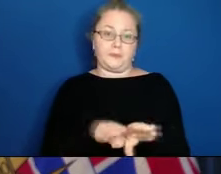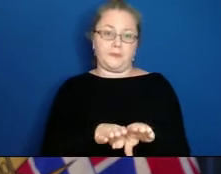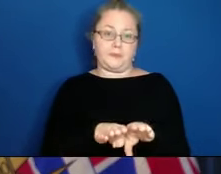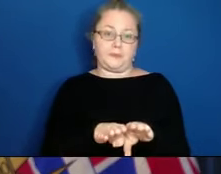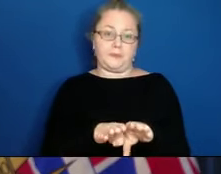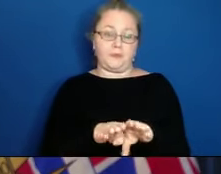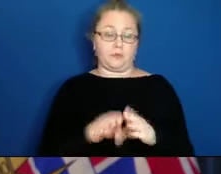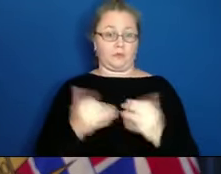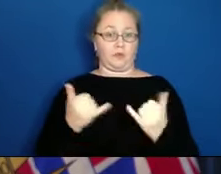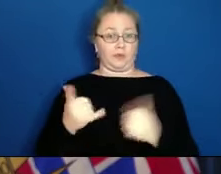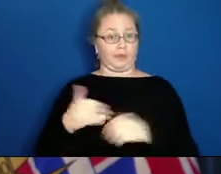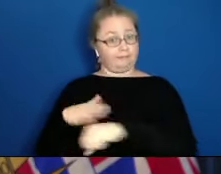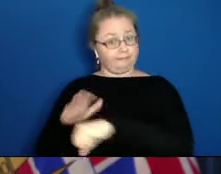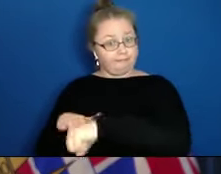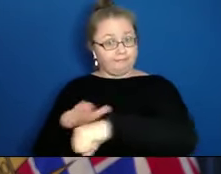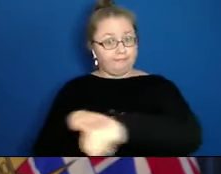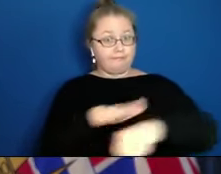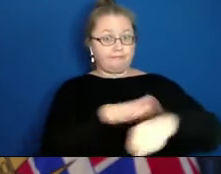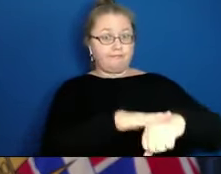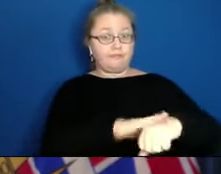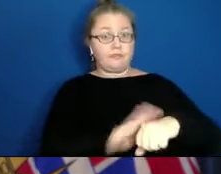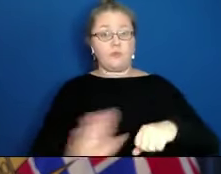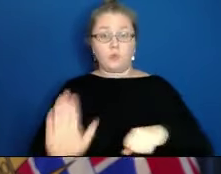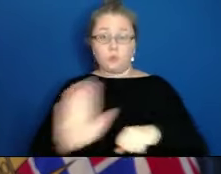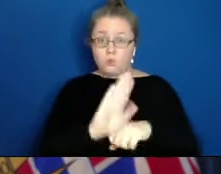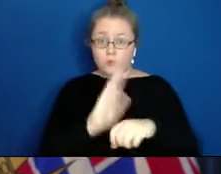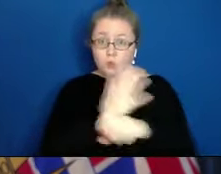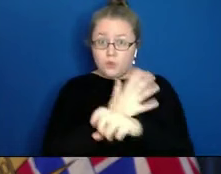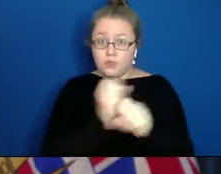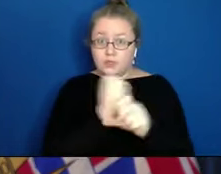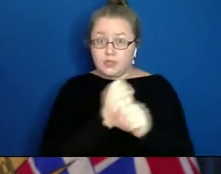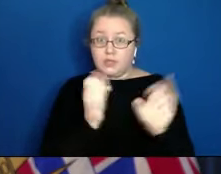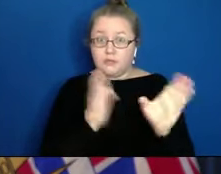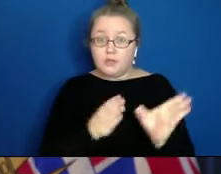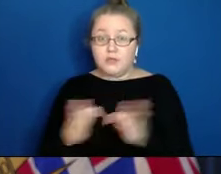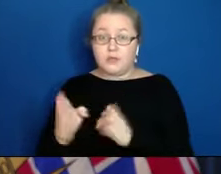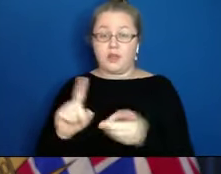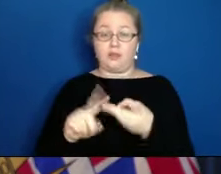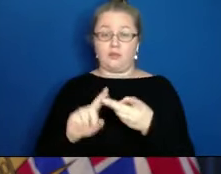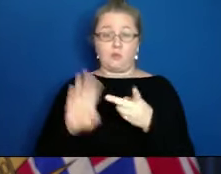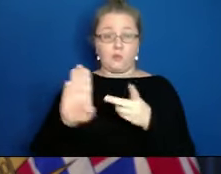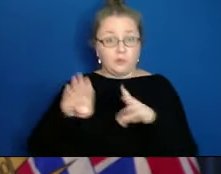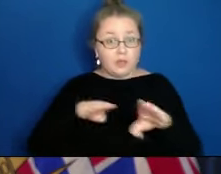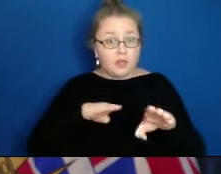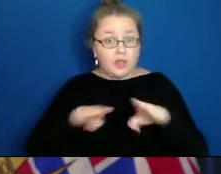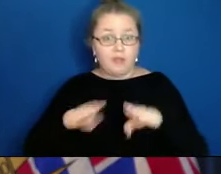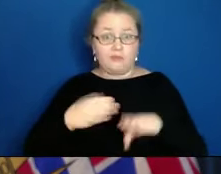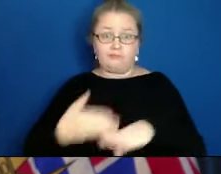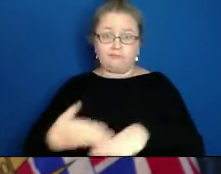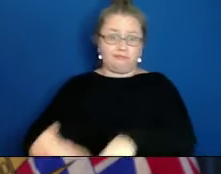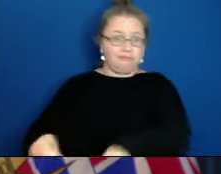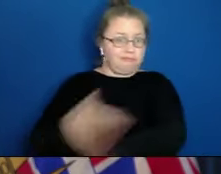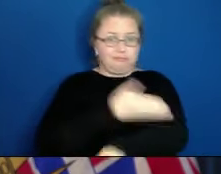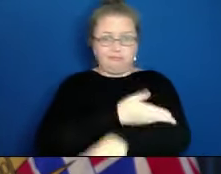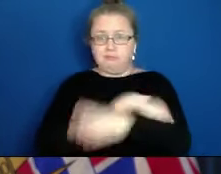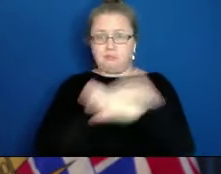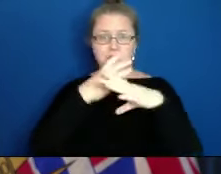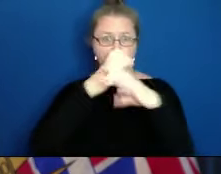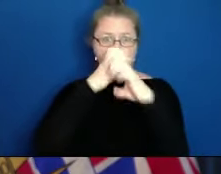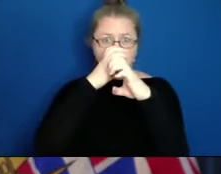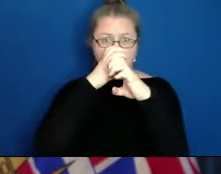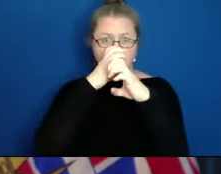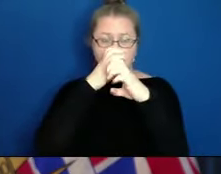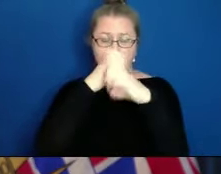attention, to make sure that you revisit and step up your safety efforts to ensure these protocols are fully